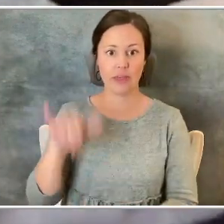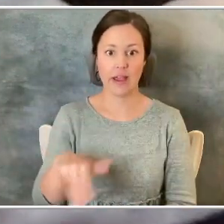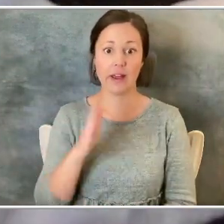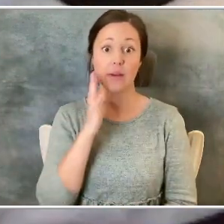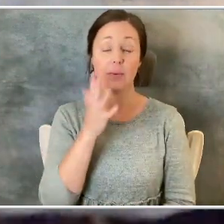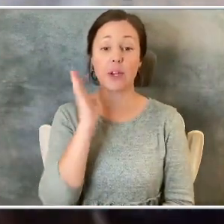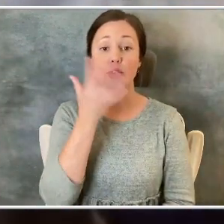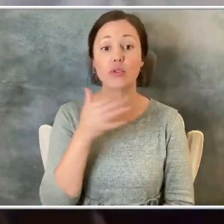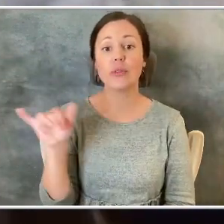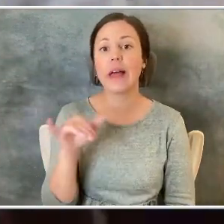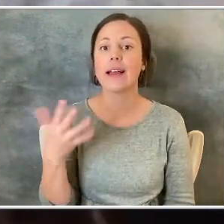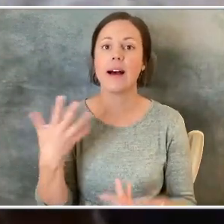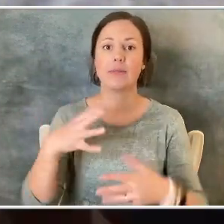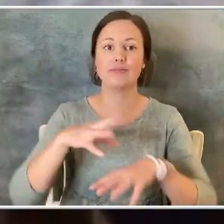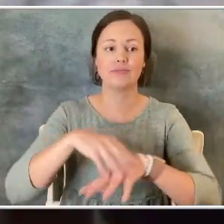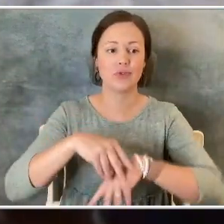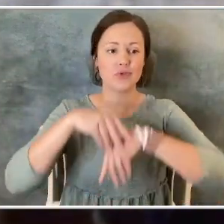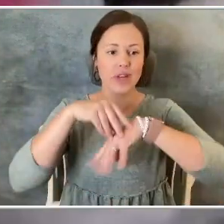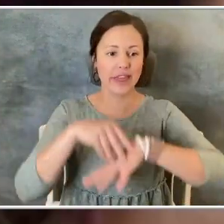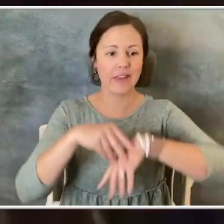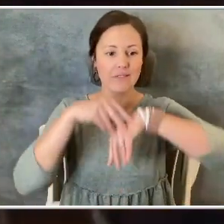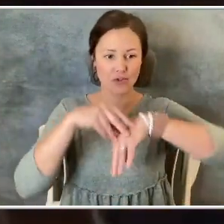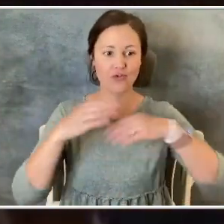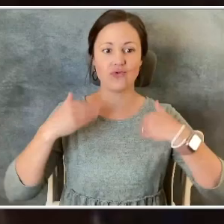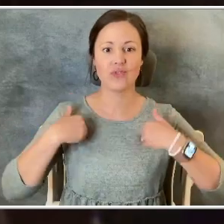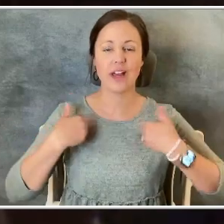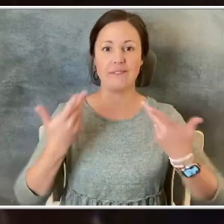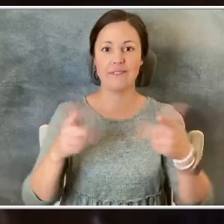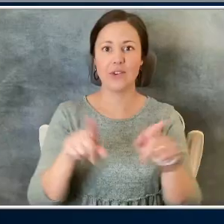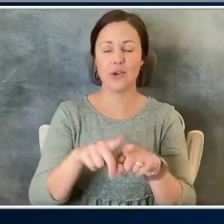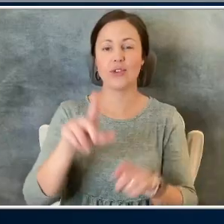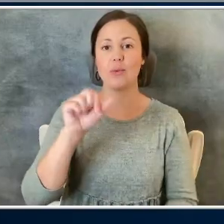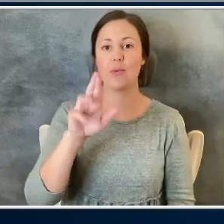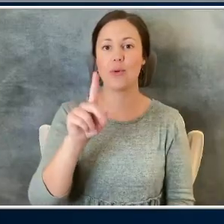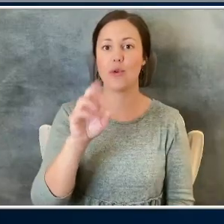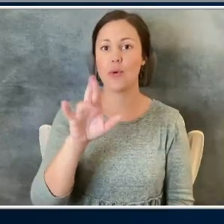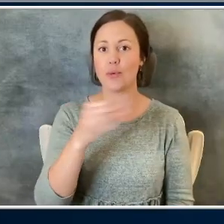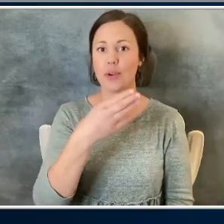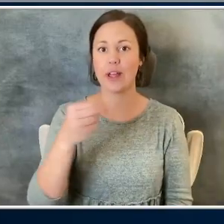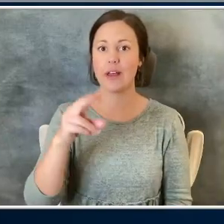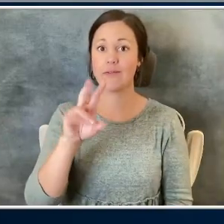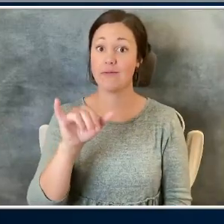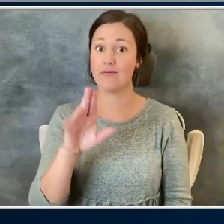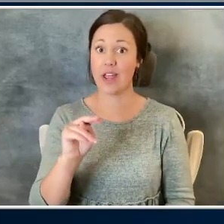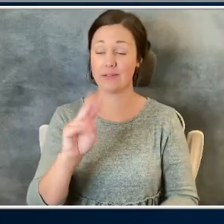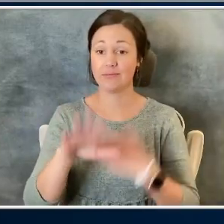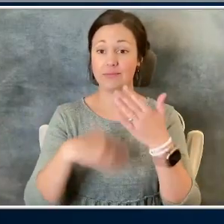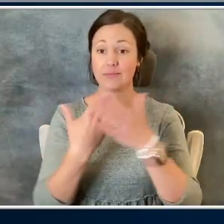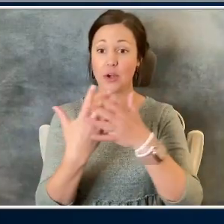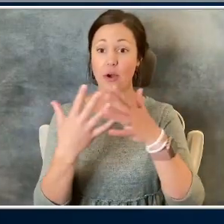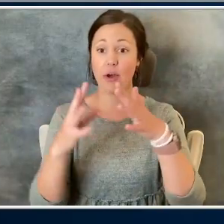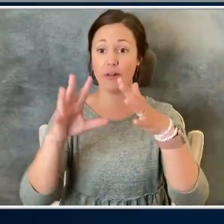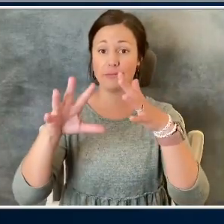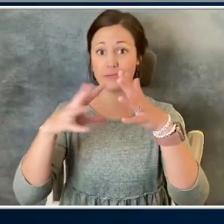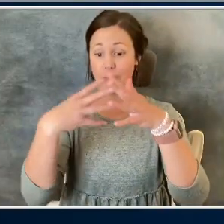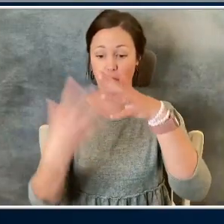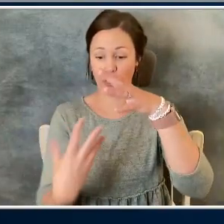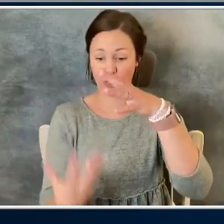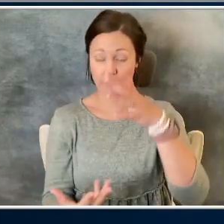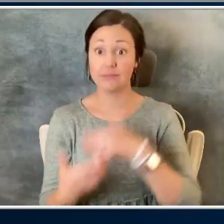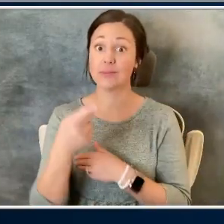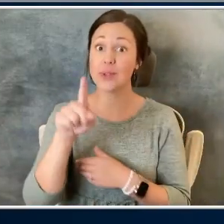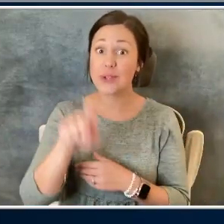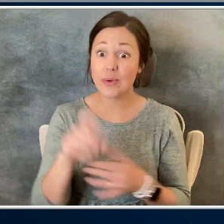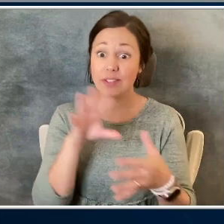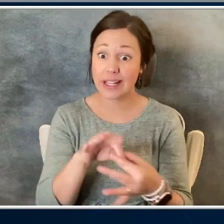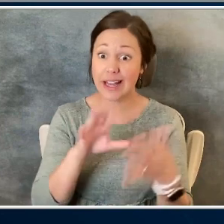little jellyfish because of the artery and vein hanging down. So do you have to reconnect all those artery and veins? Yep.